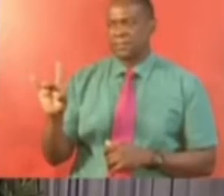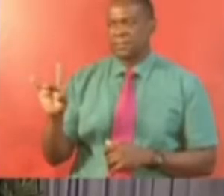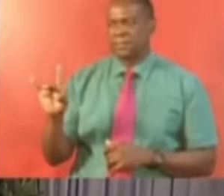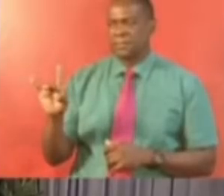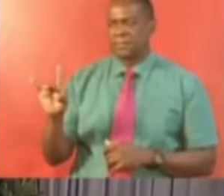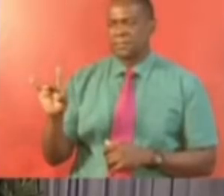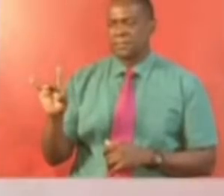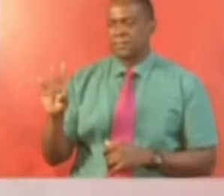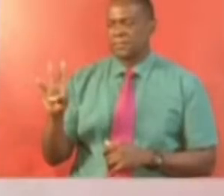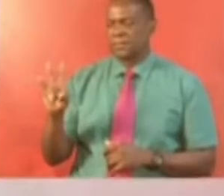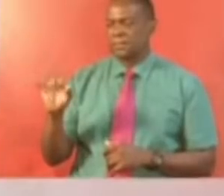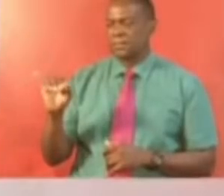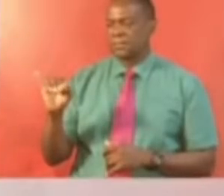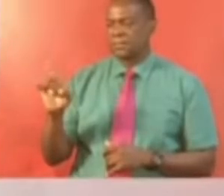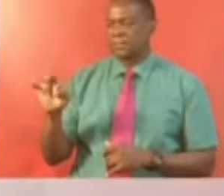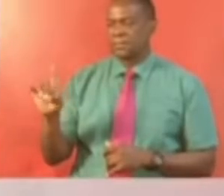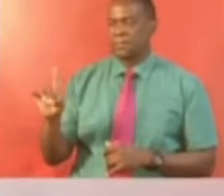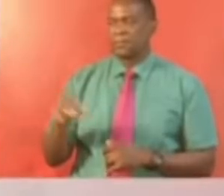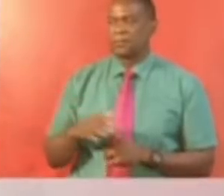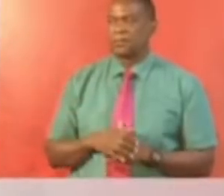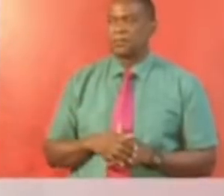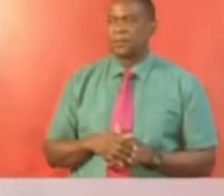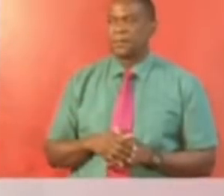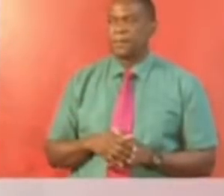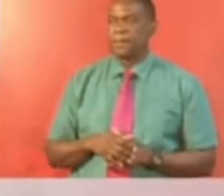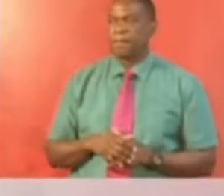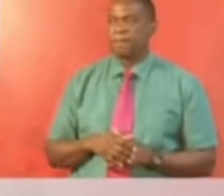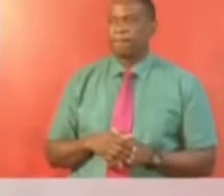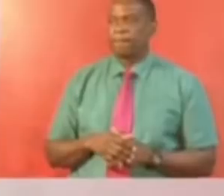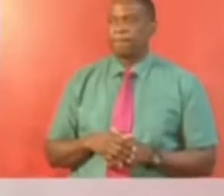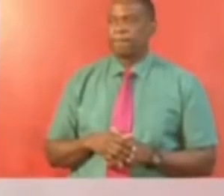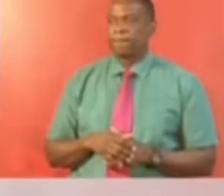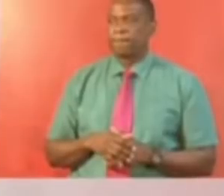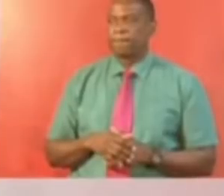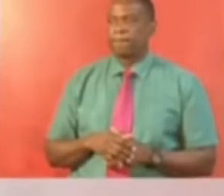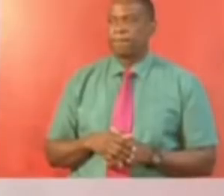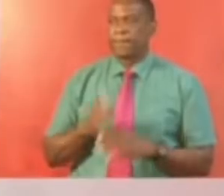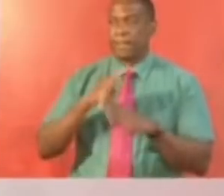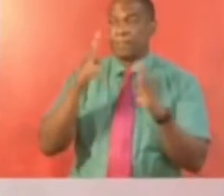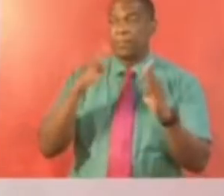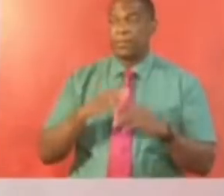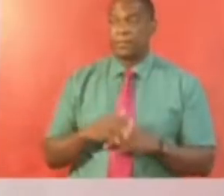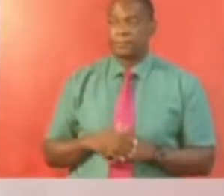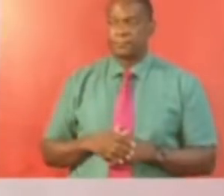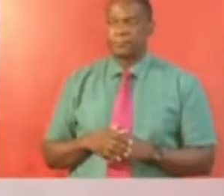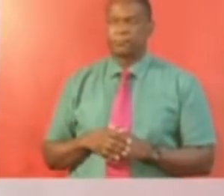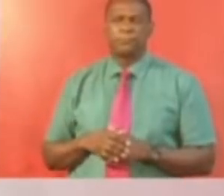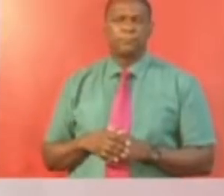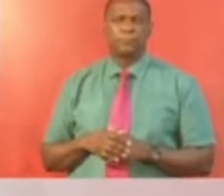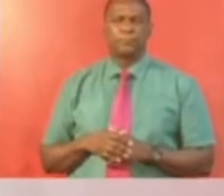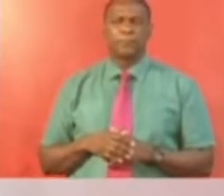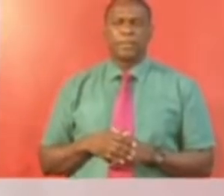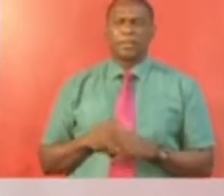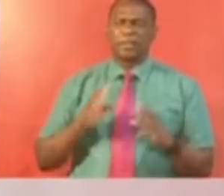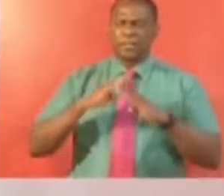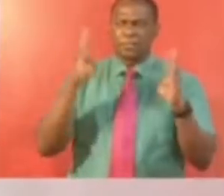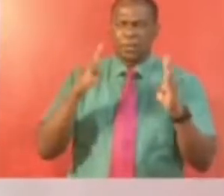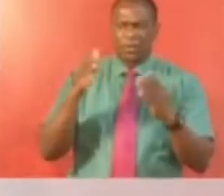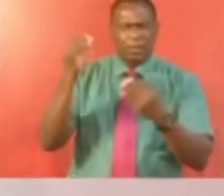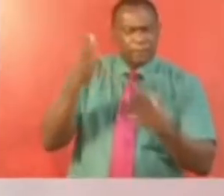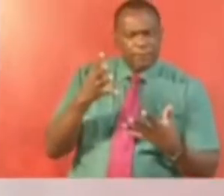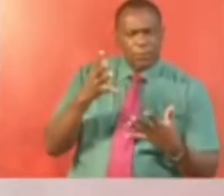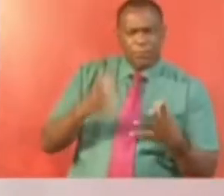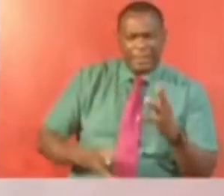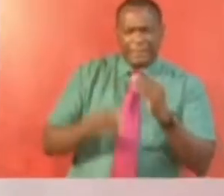Hi, good morning. Lasana Library, Wired 868. This morning, we were told about additional 102 positive persons,